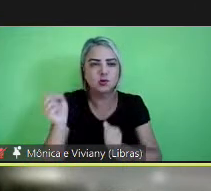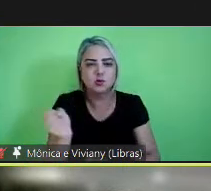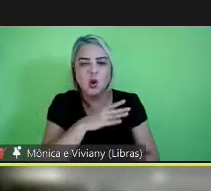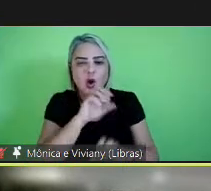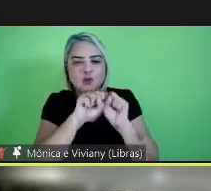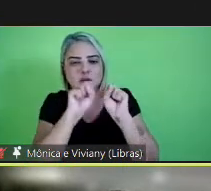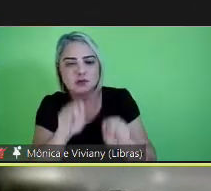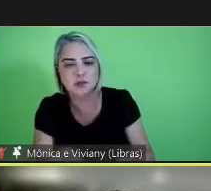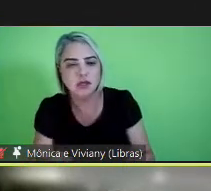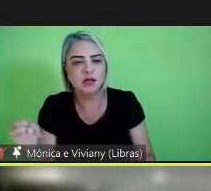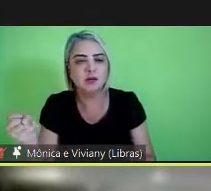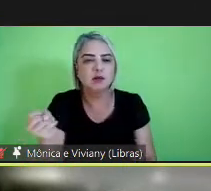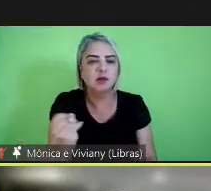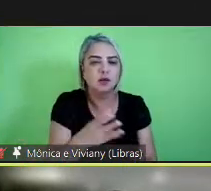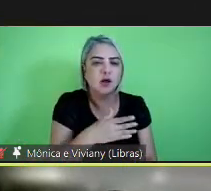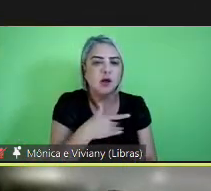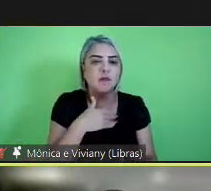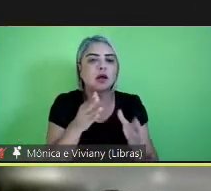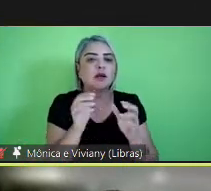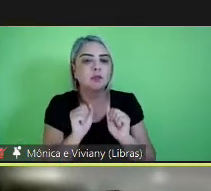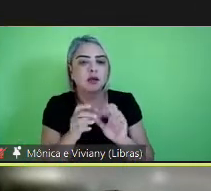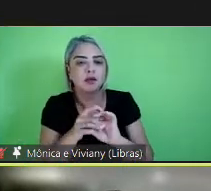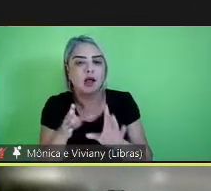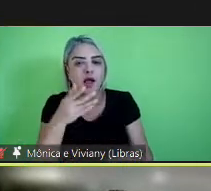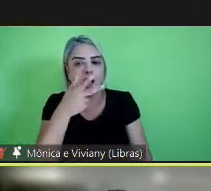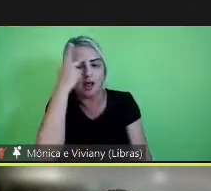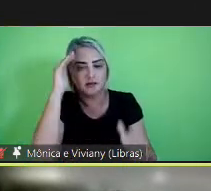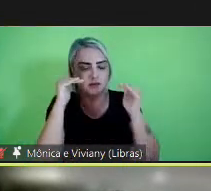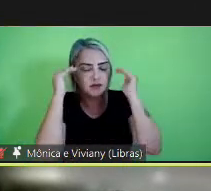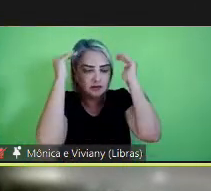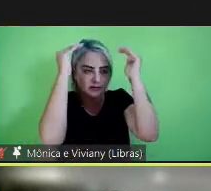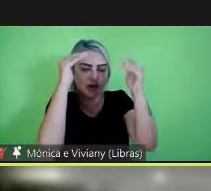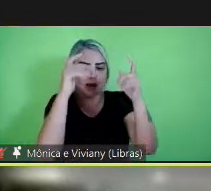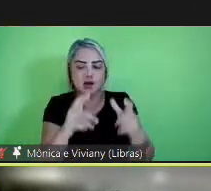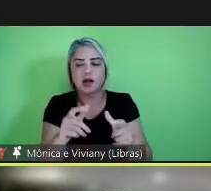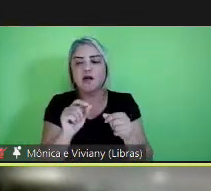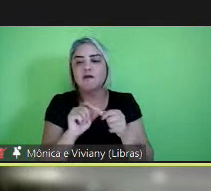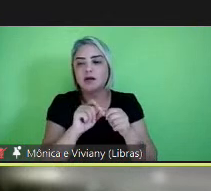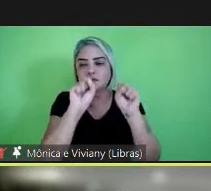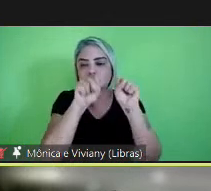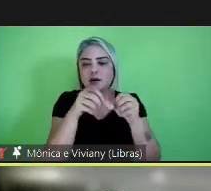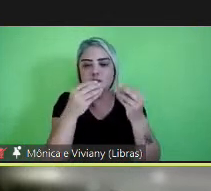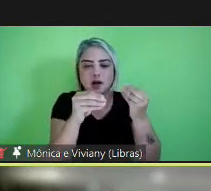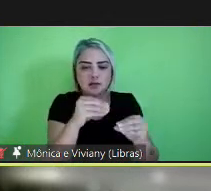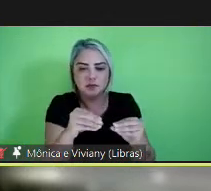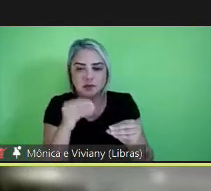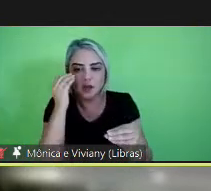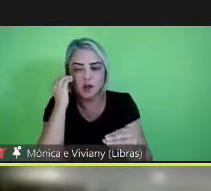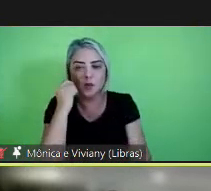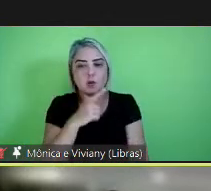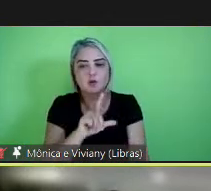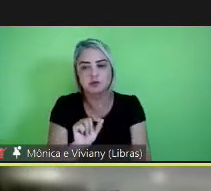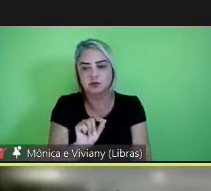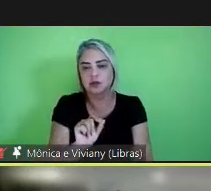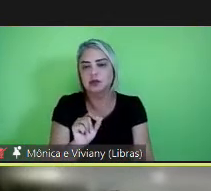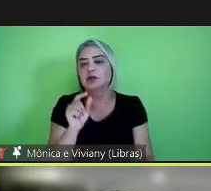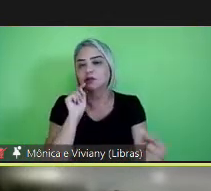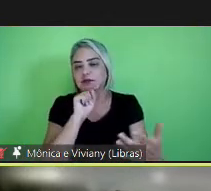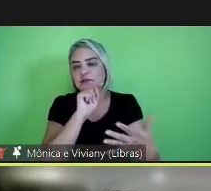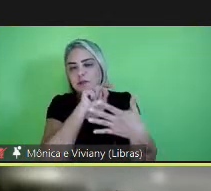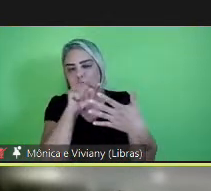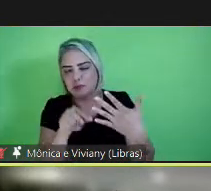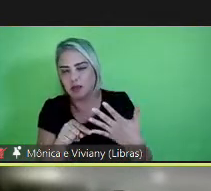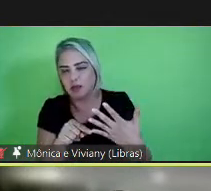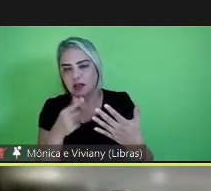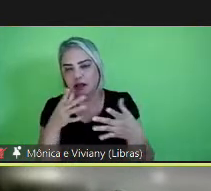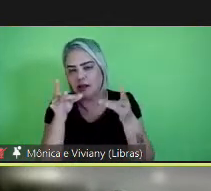to enable local authorities to put a whole systems approach in place. I'm not going to go into the detail of this because Emma's going to give you a